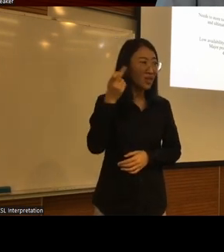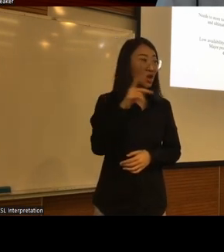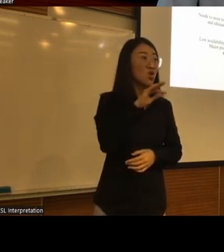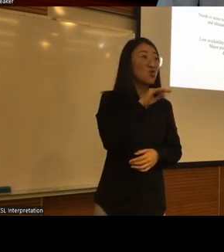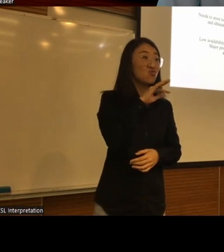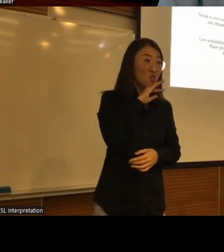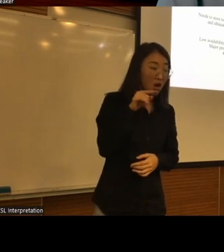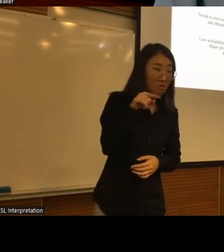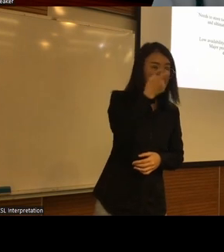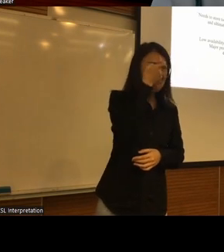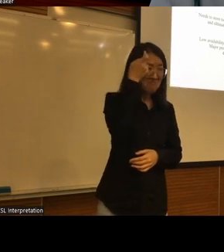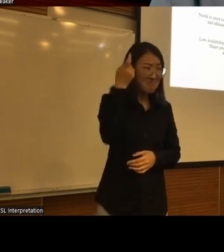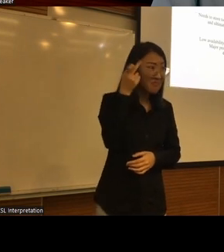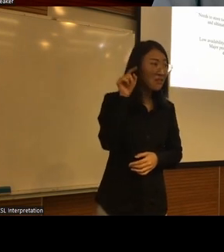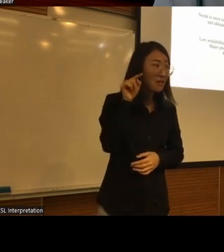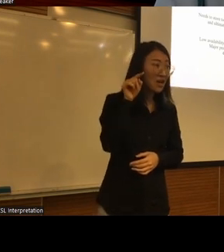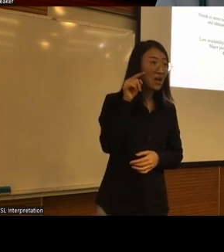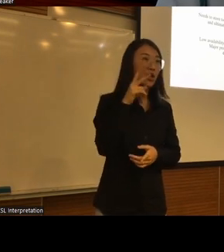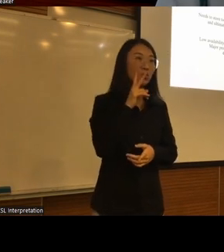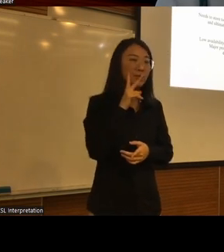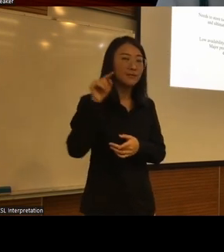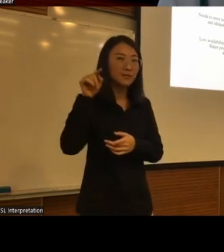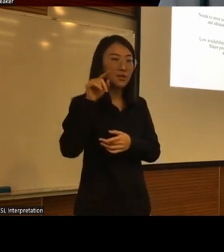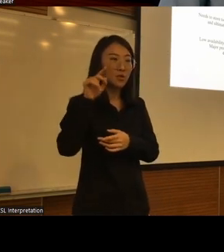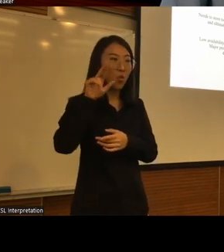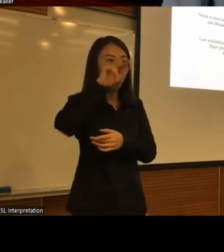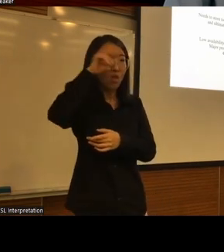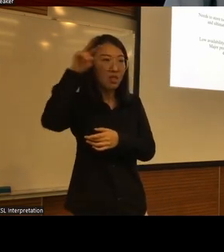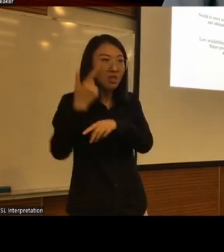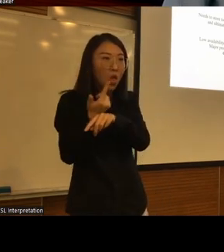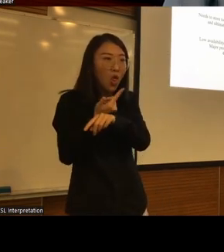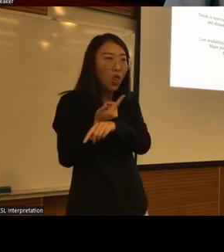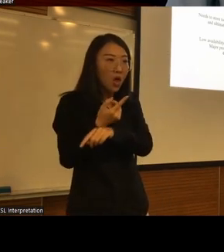availability, that means low